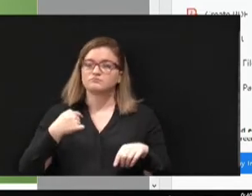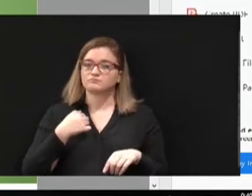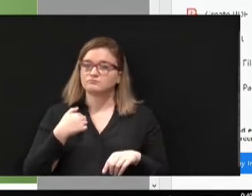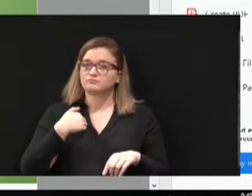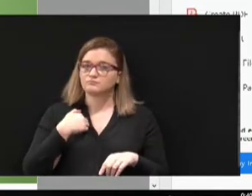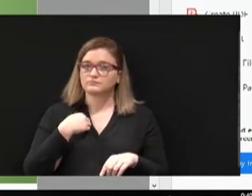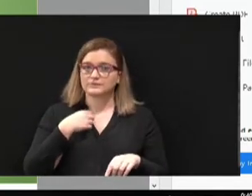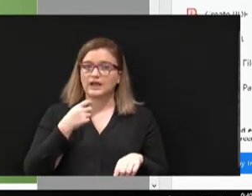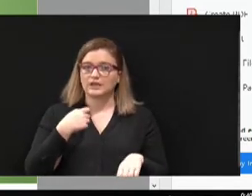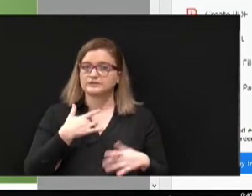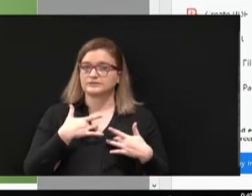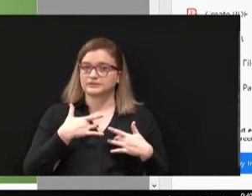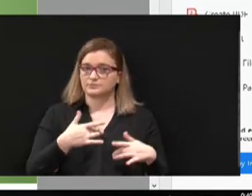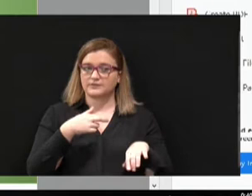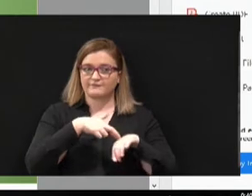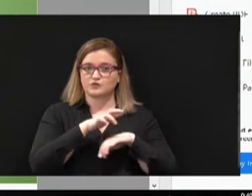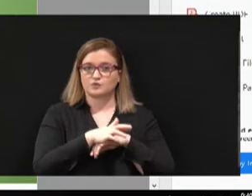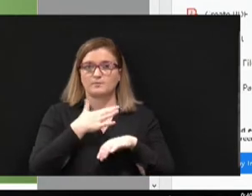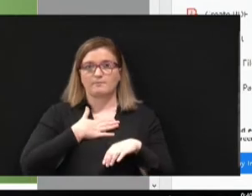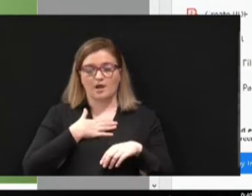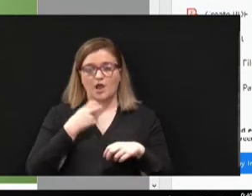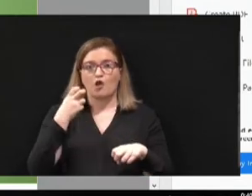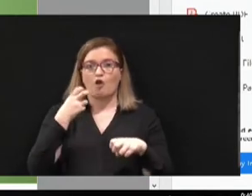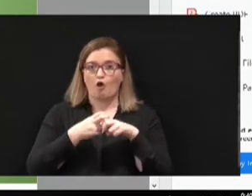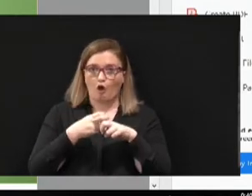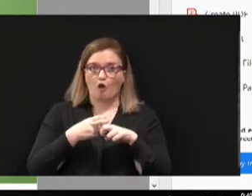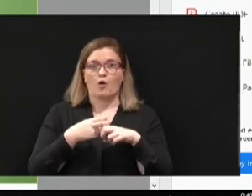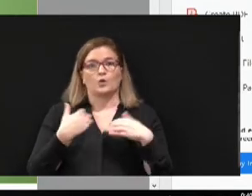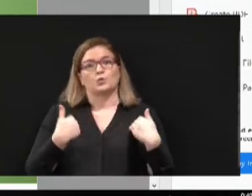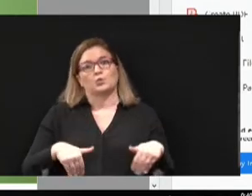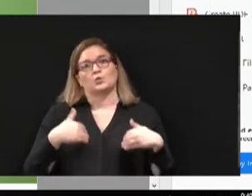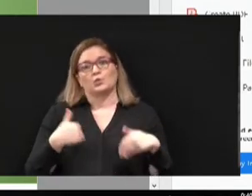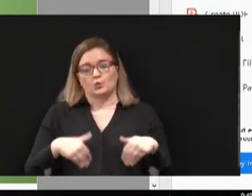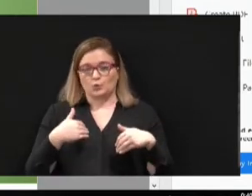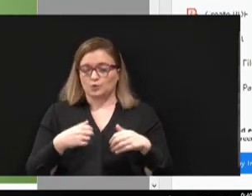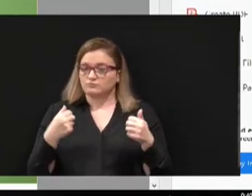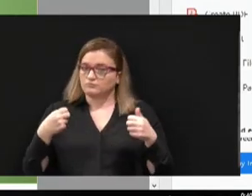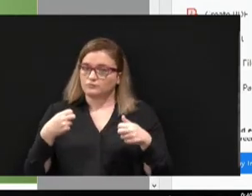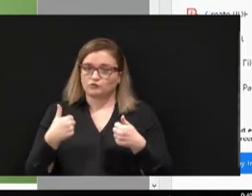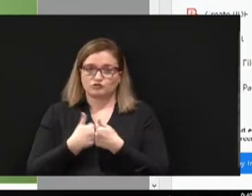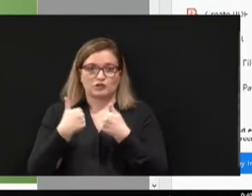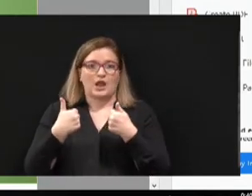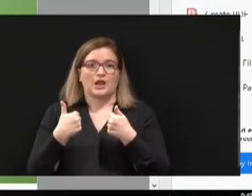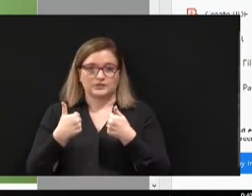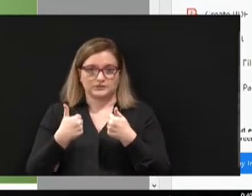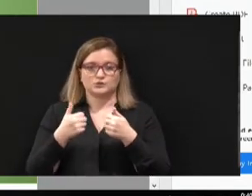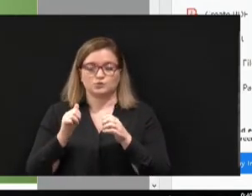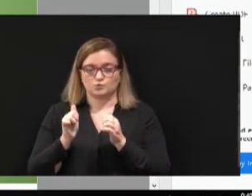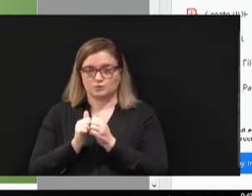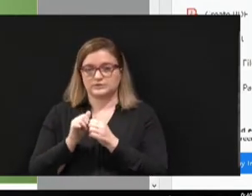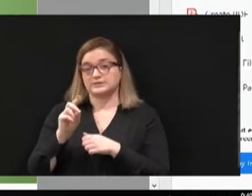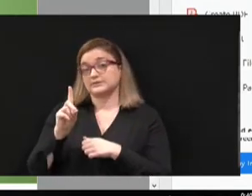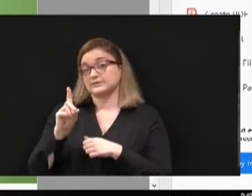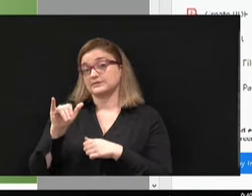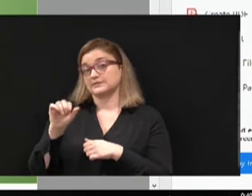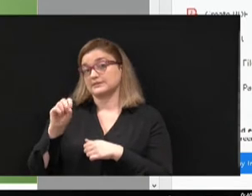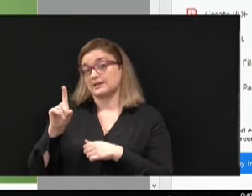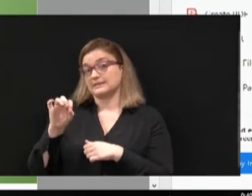hardcore dyslexic children because they have difficulties with all areas. They might just have difficulty